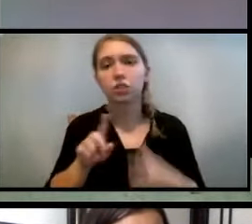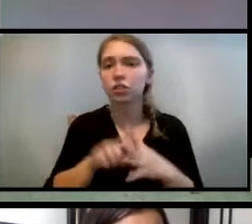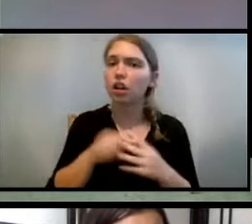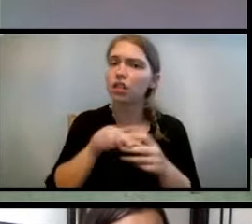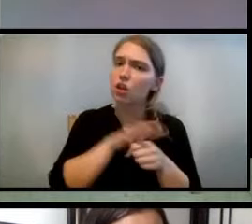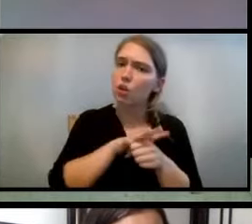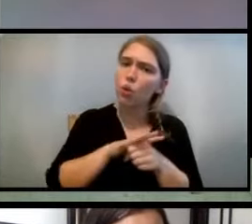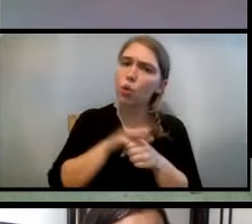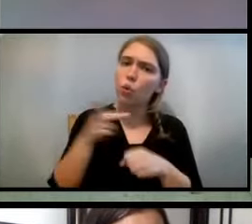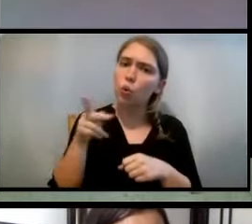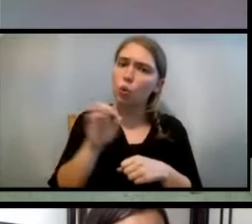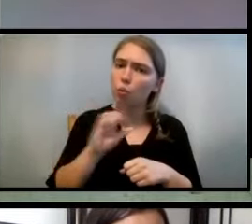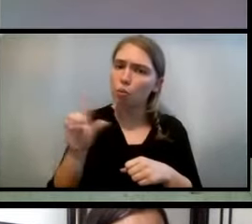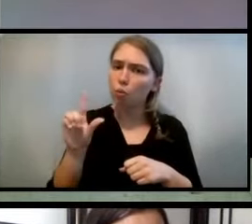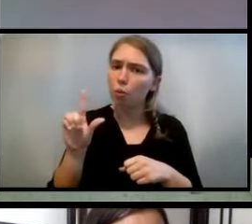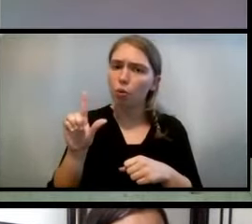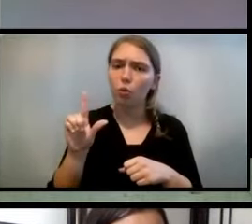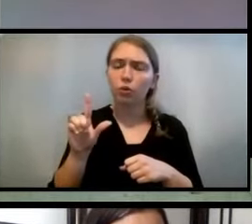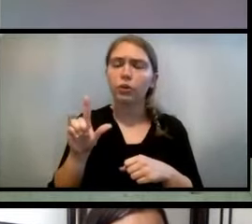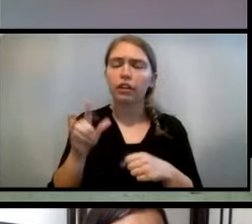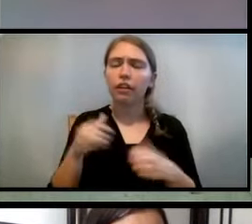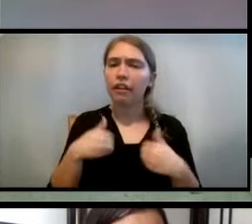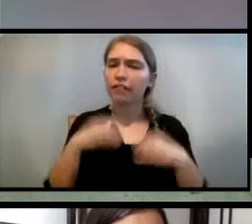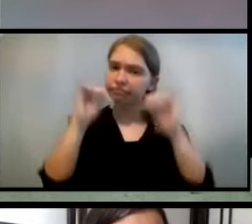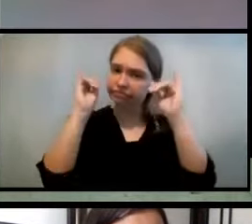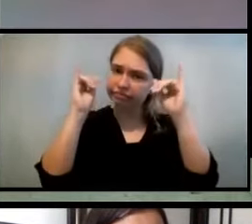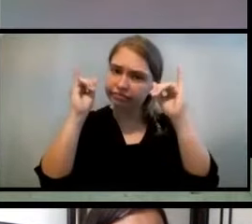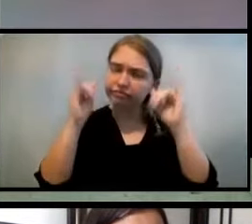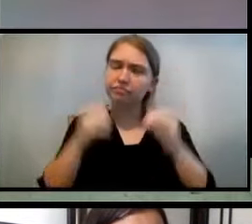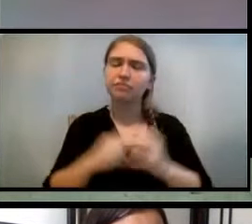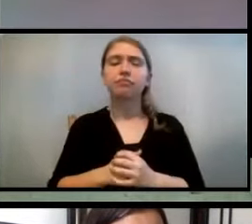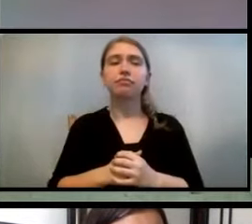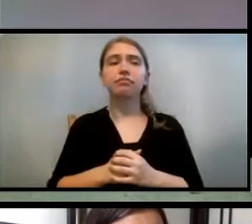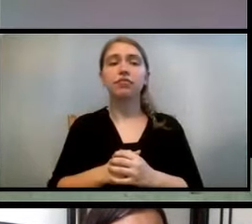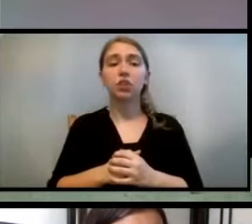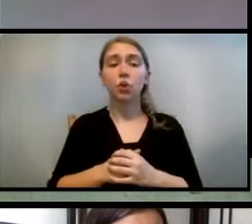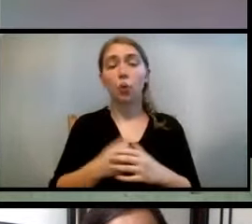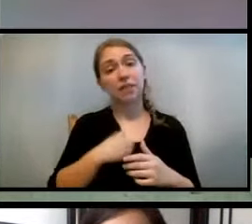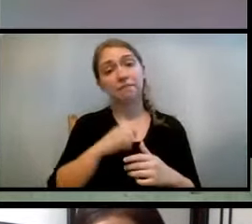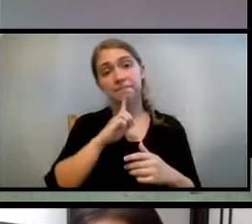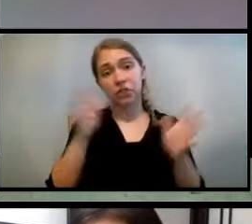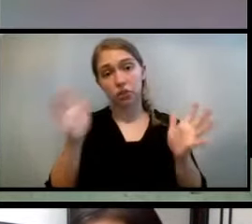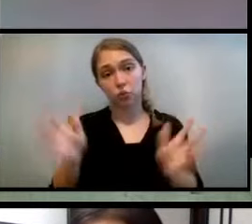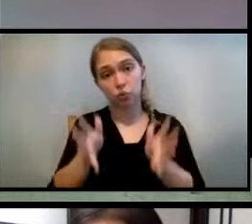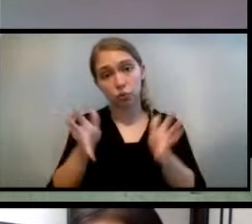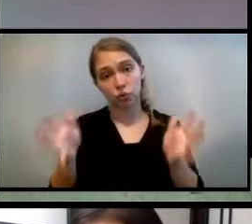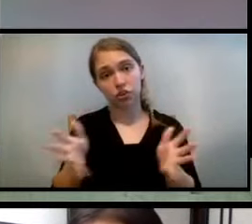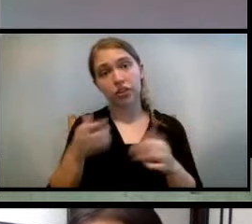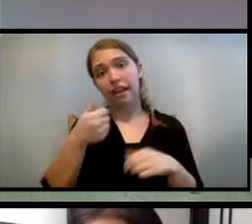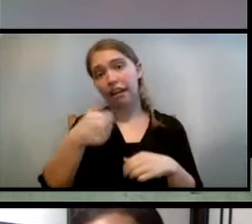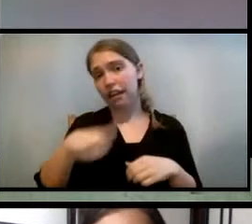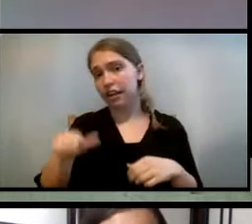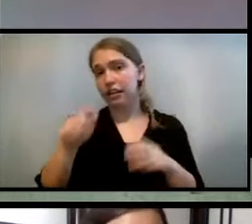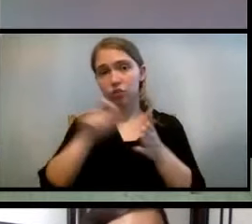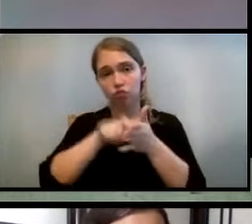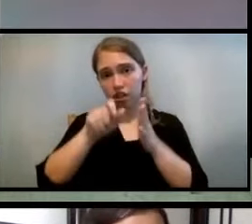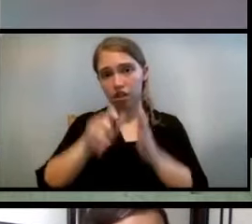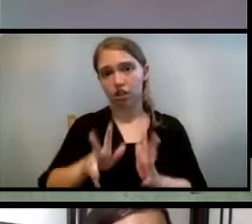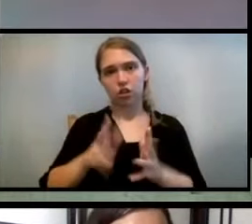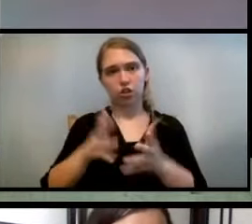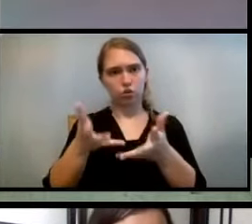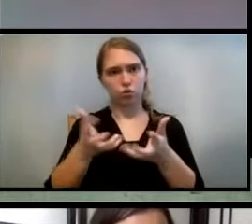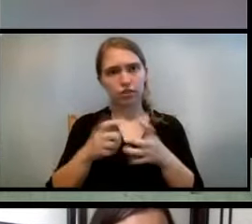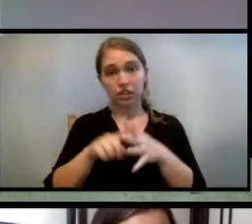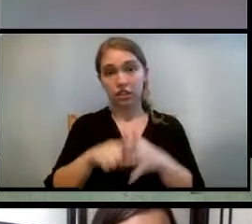then you have instructors. And so I would really encourage anyone who wants to sort of get into the writing